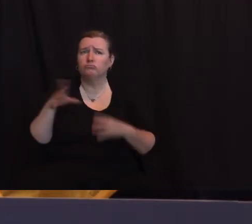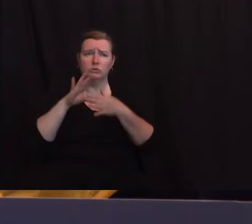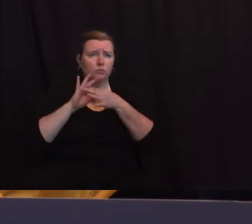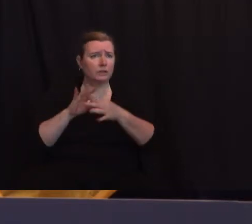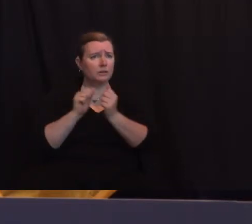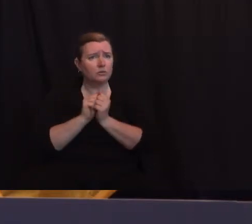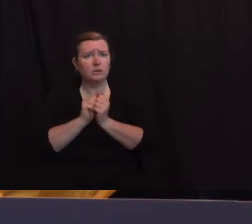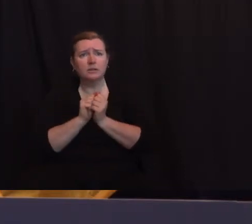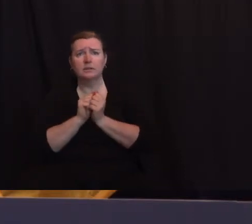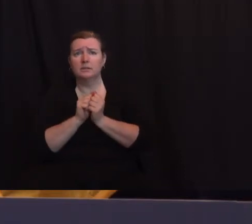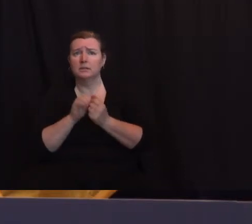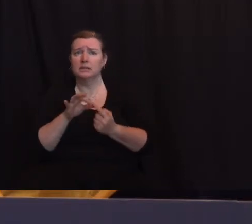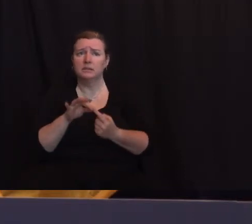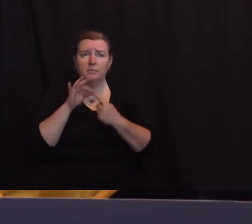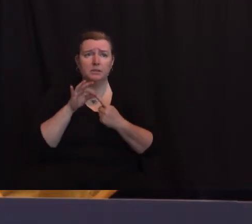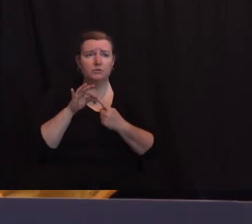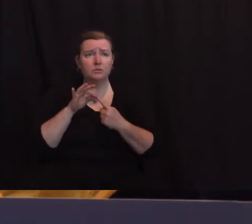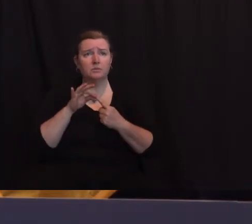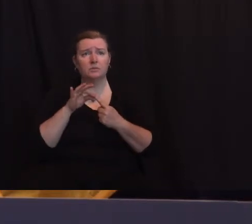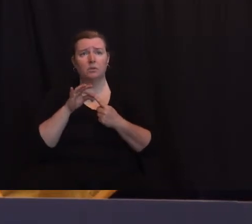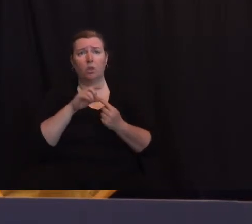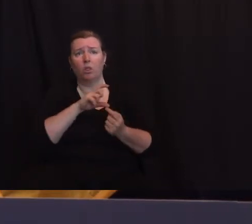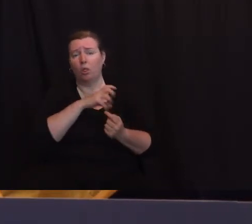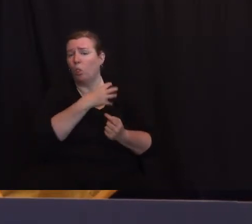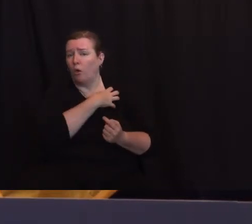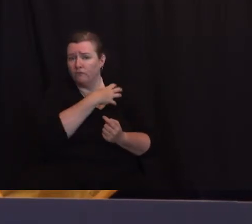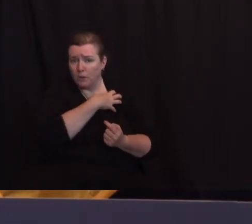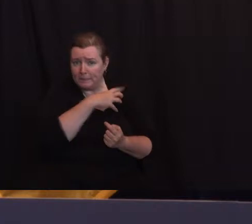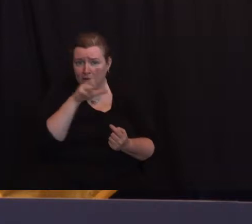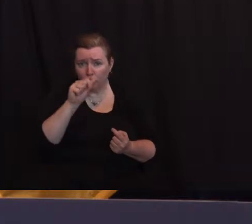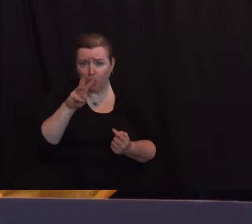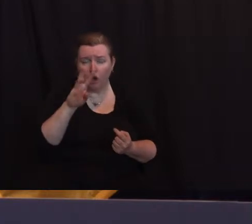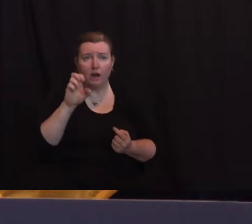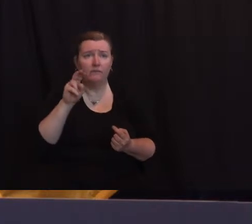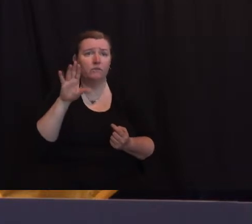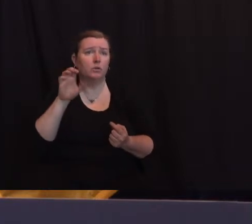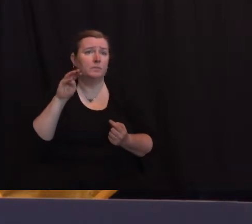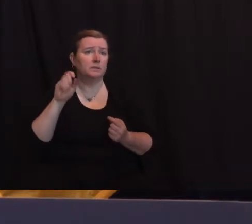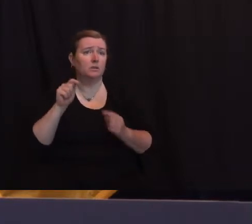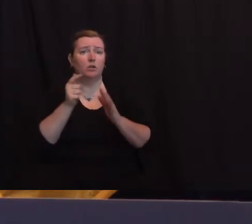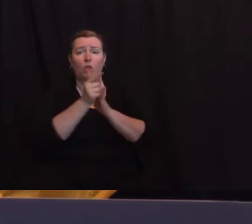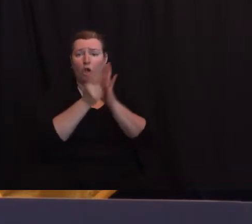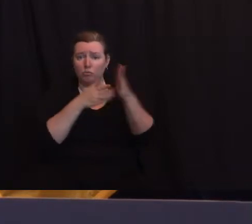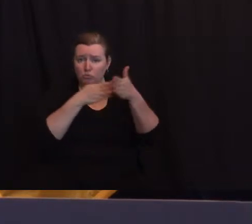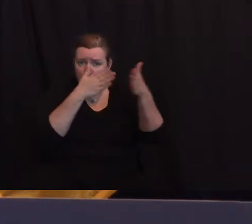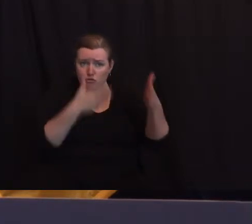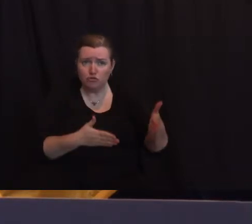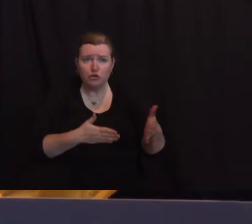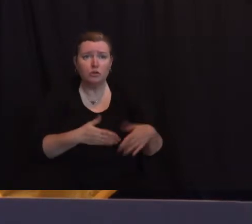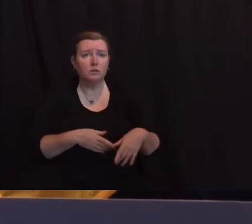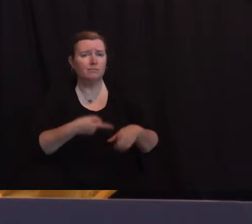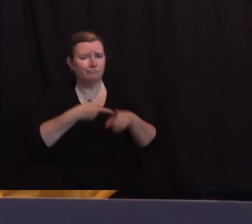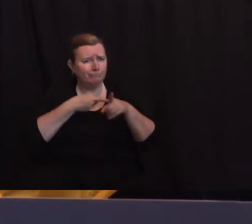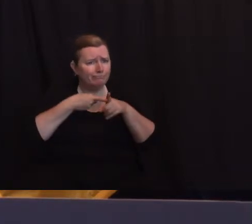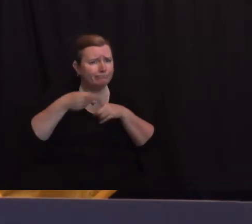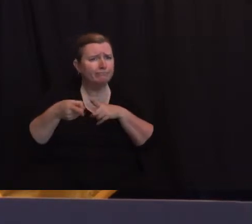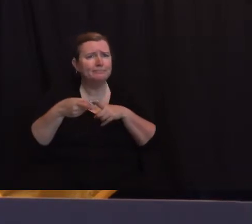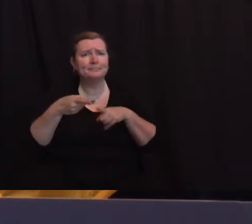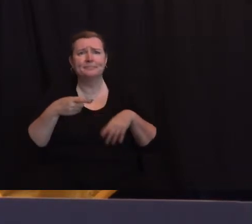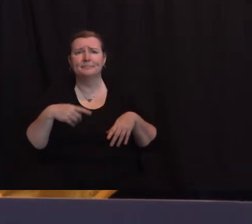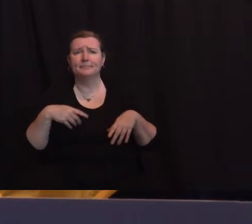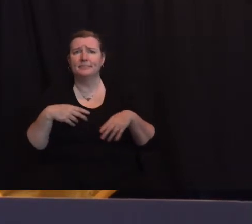enforcement as a prosecutor. She's in this line of business for the right reason. She's the acting